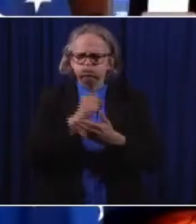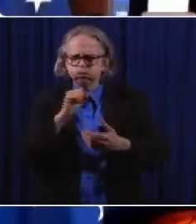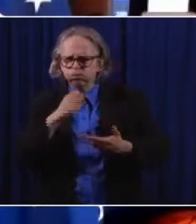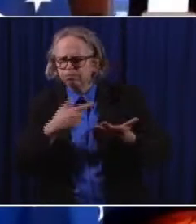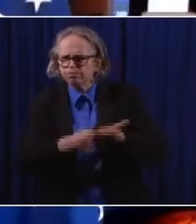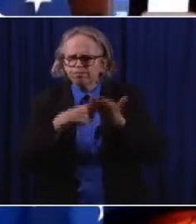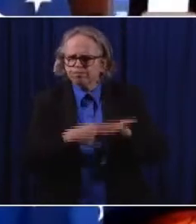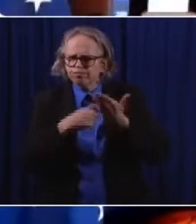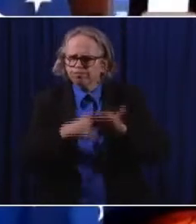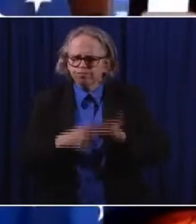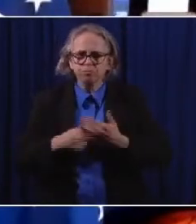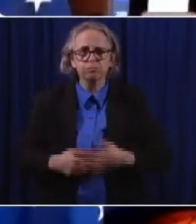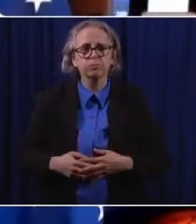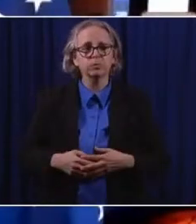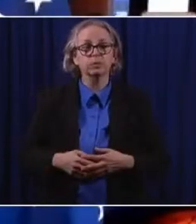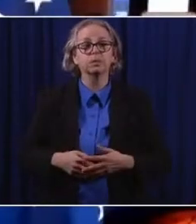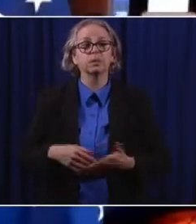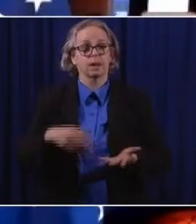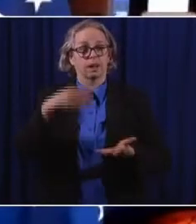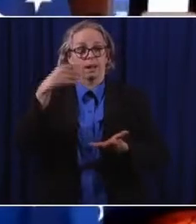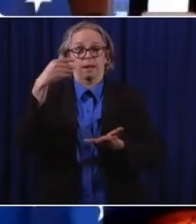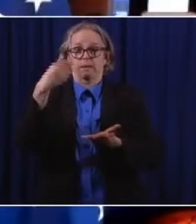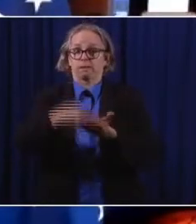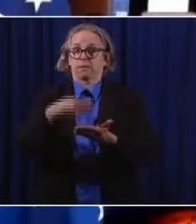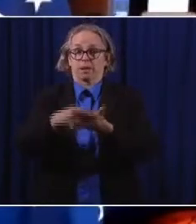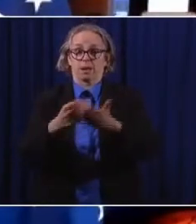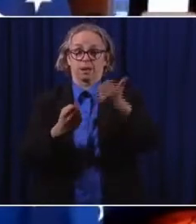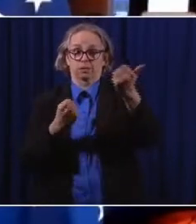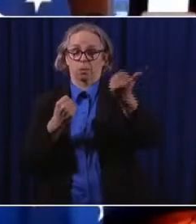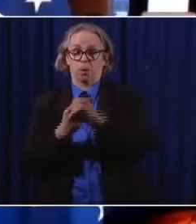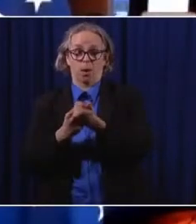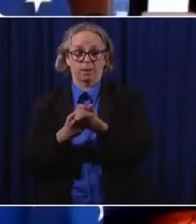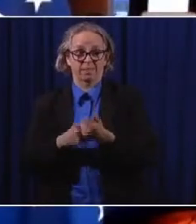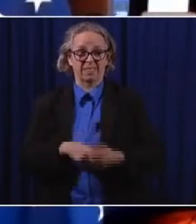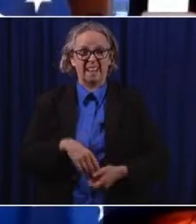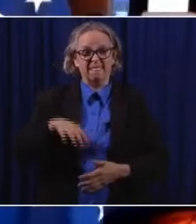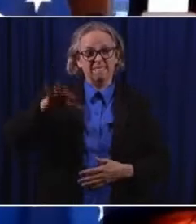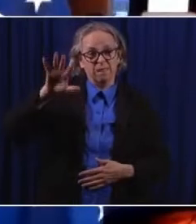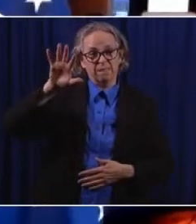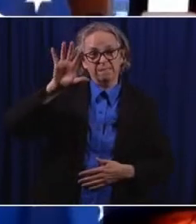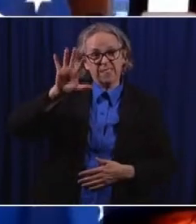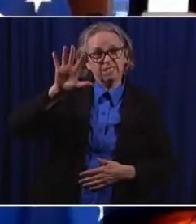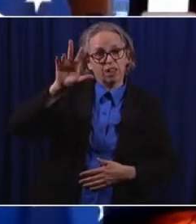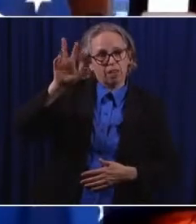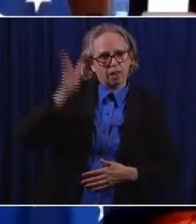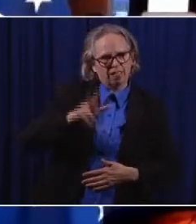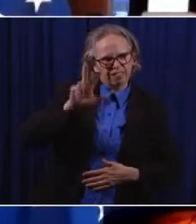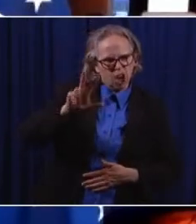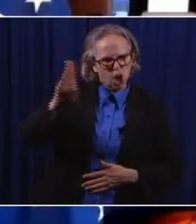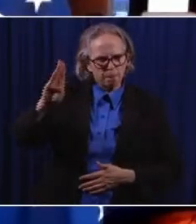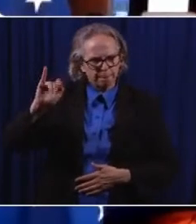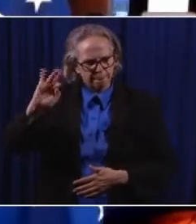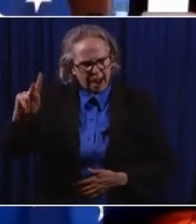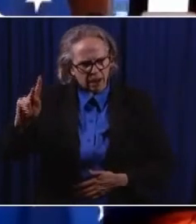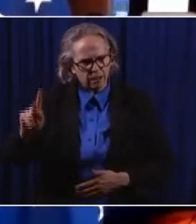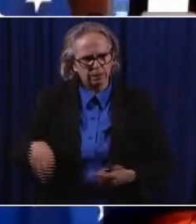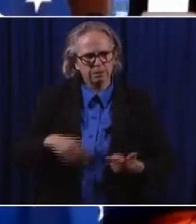support of the Greater Cleveland Partnership, Fifth Third Bank, and Jobs Ohio, that over 10 companies will be